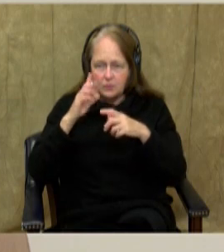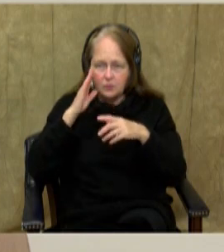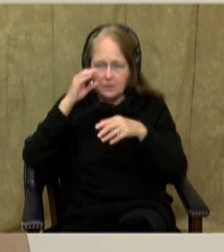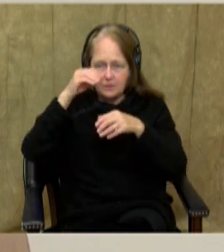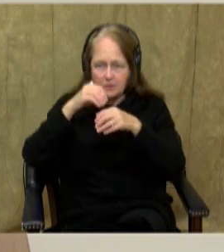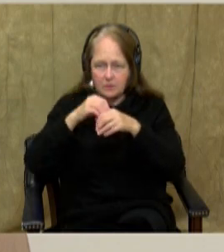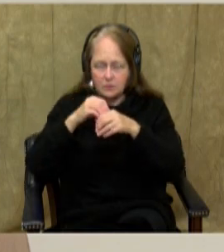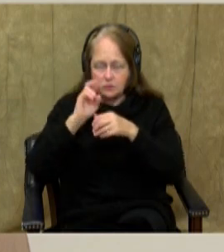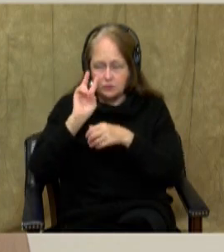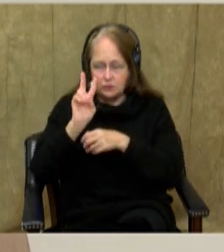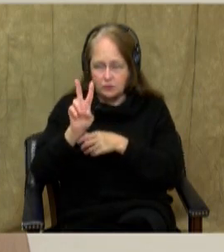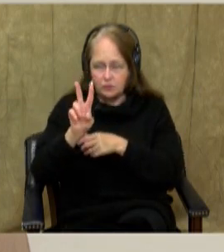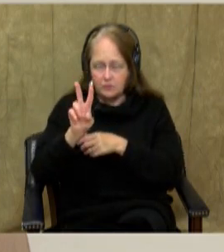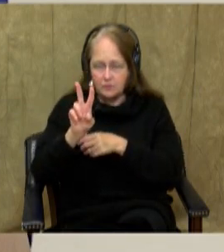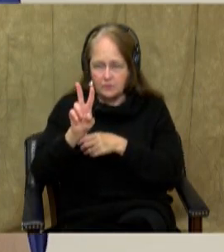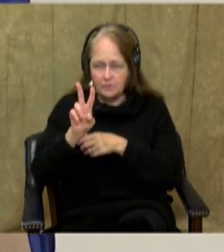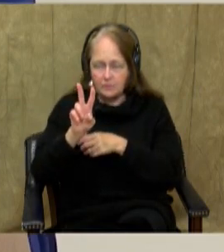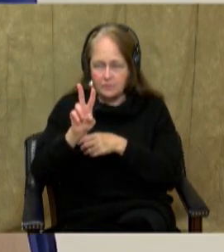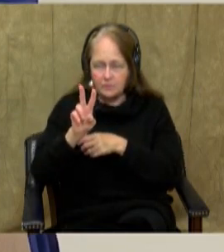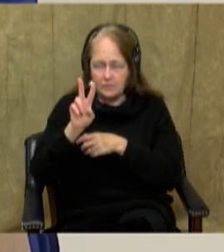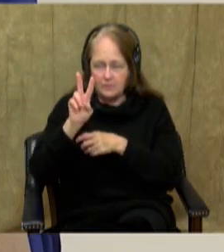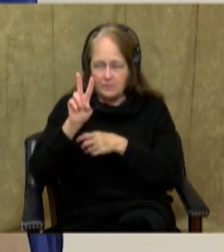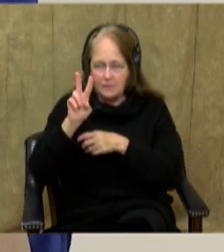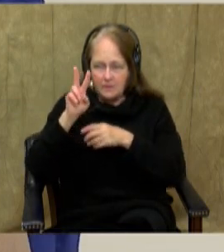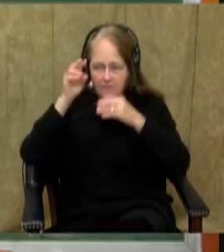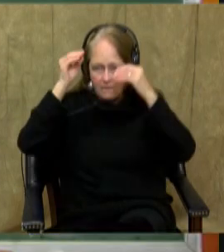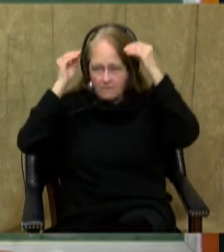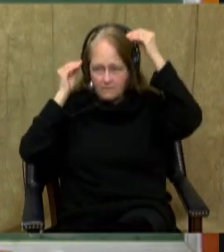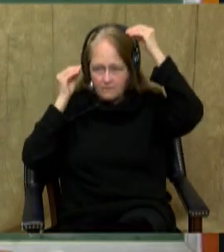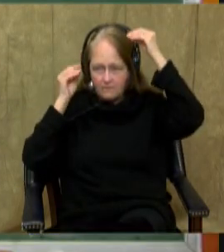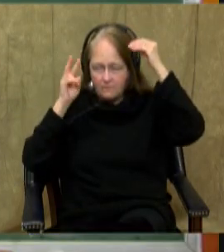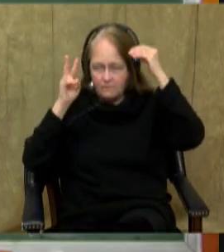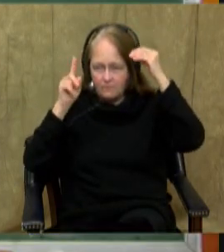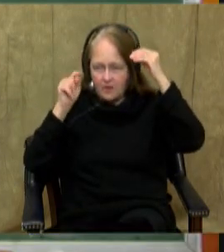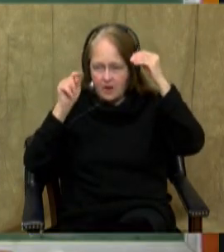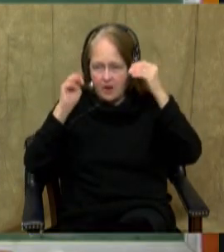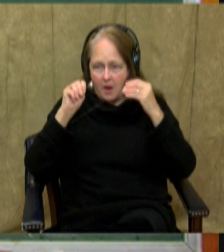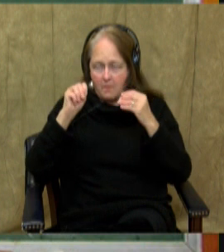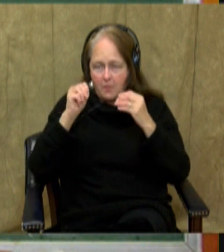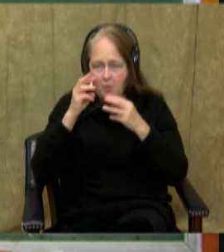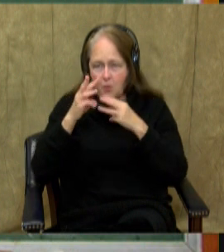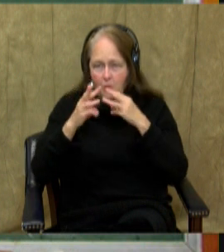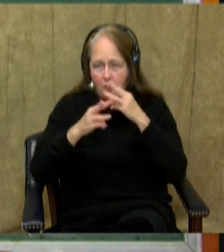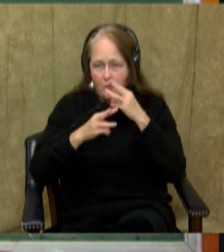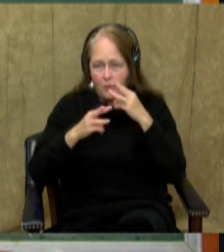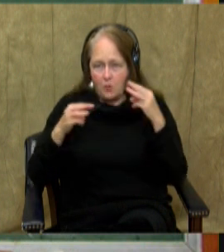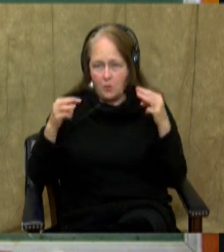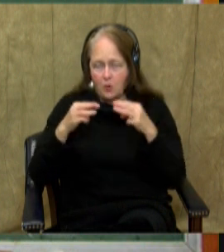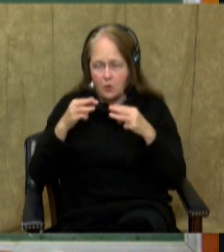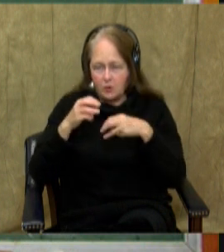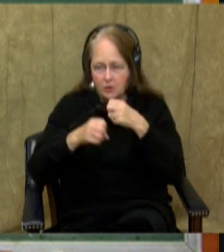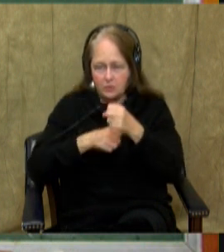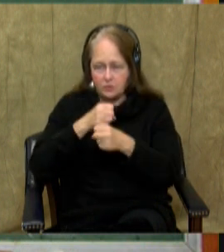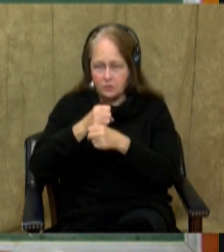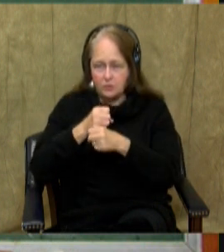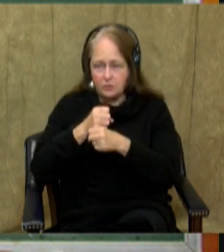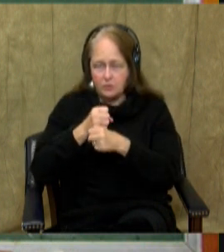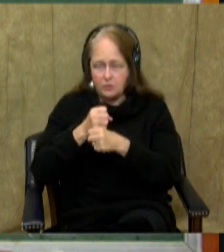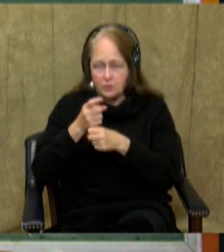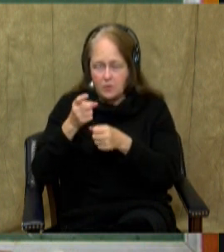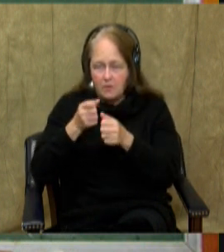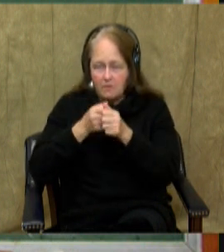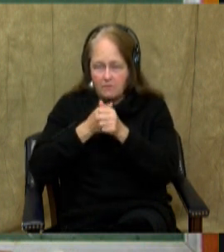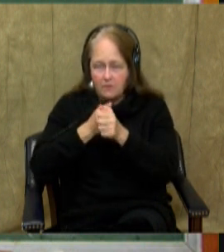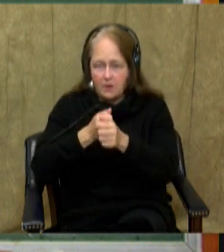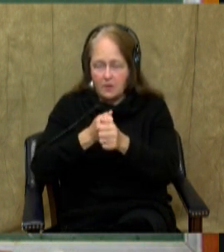in section 2, the Vietnam War years. Now, as I had said before in previous weeks, if you want to